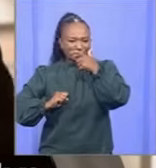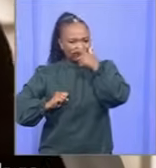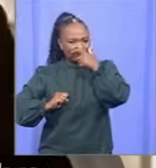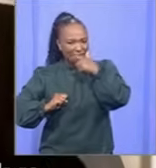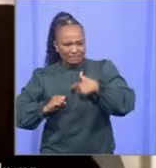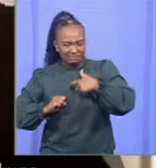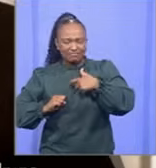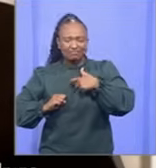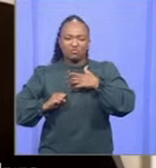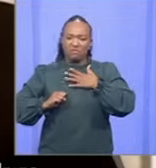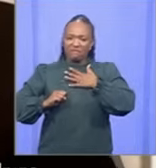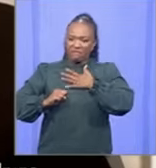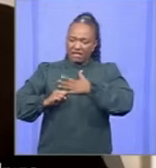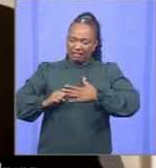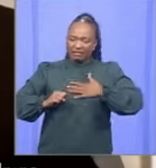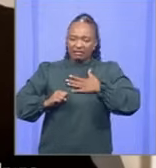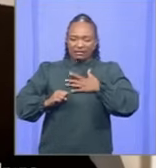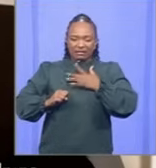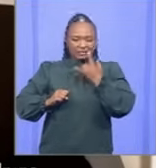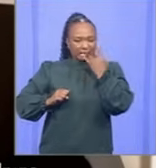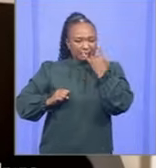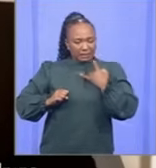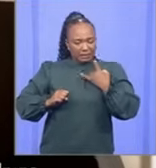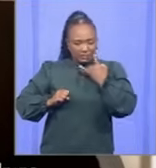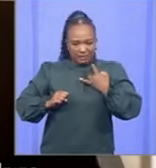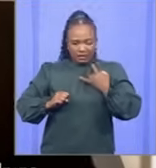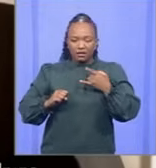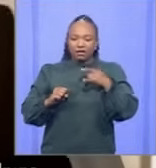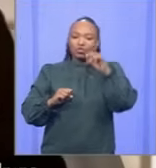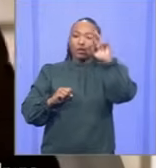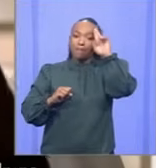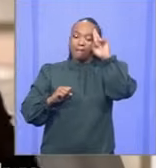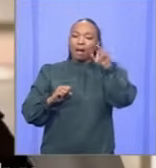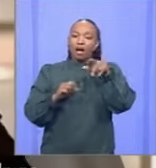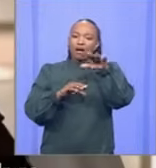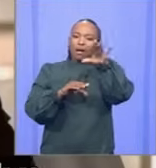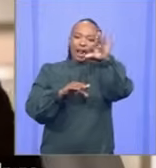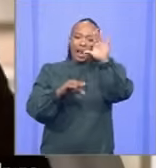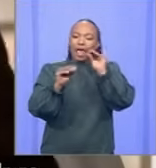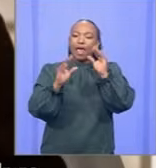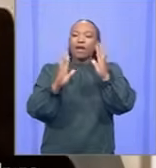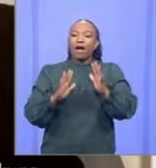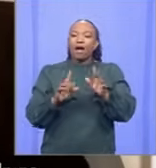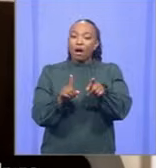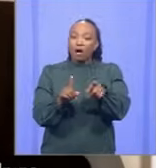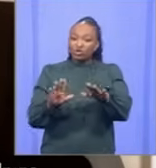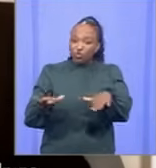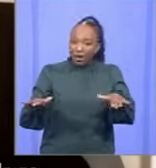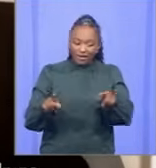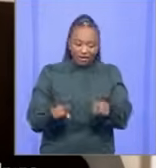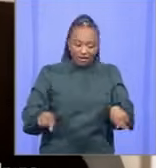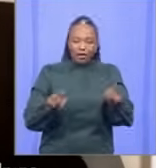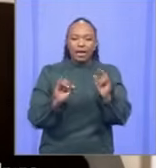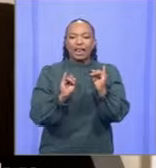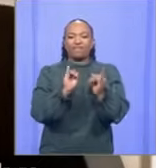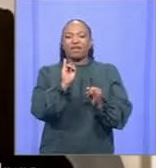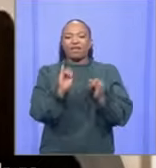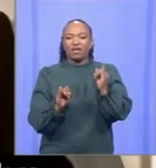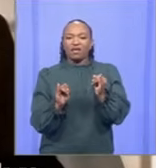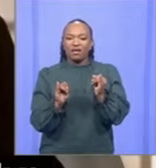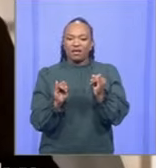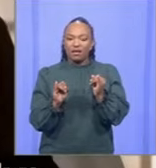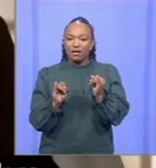with grief in our hearts, to remember these 11 children of ours. It's not